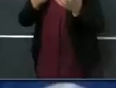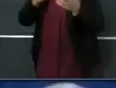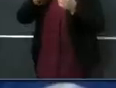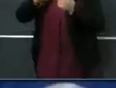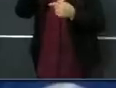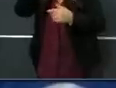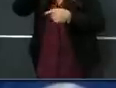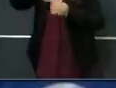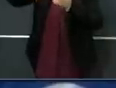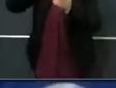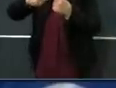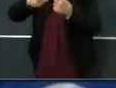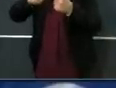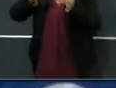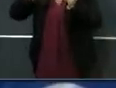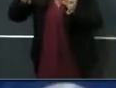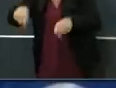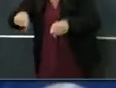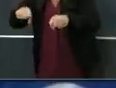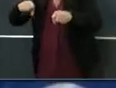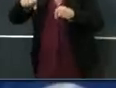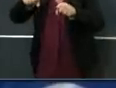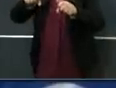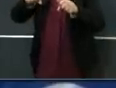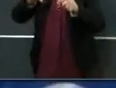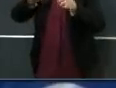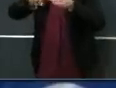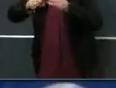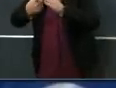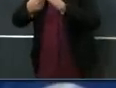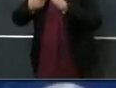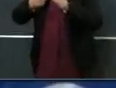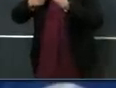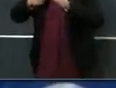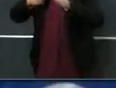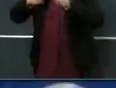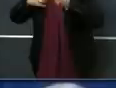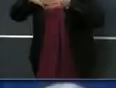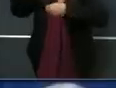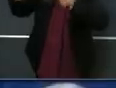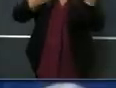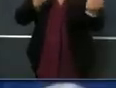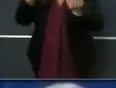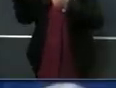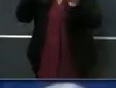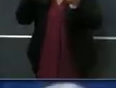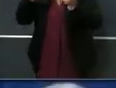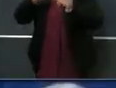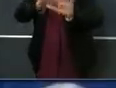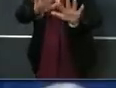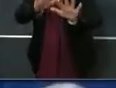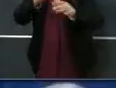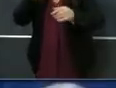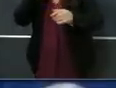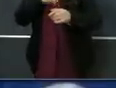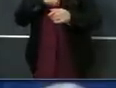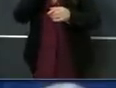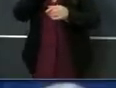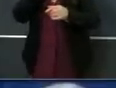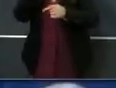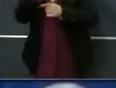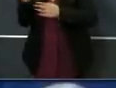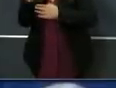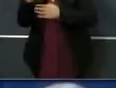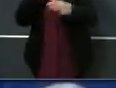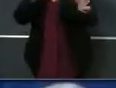when? And on Wednesday, you'll have more clarity, again, when we start to look at all of those 6 areas that